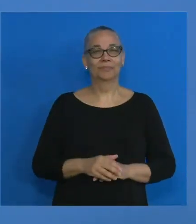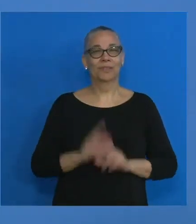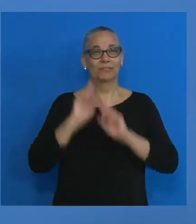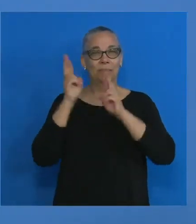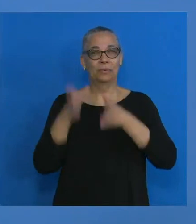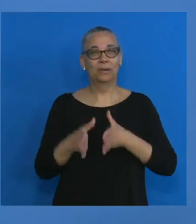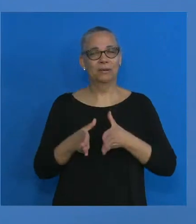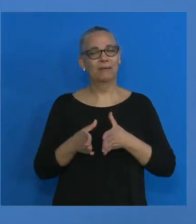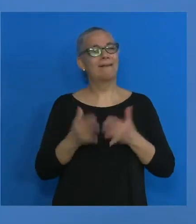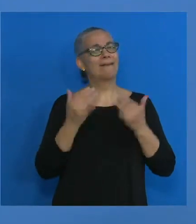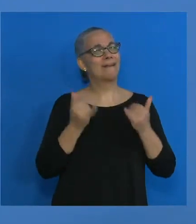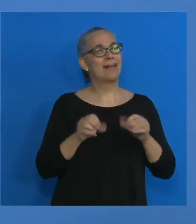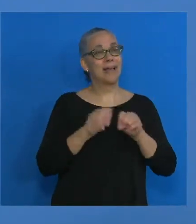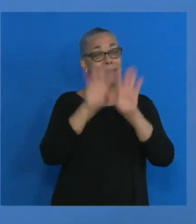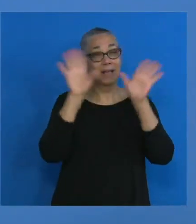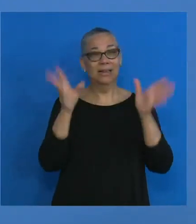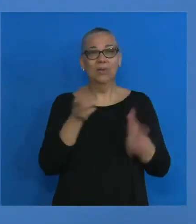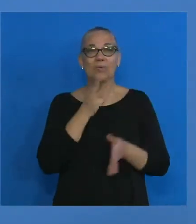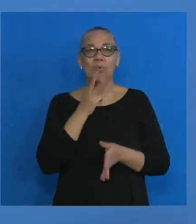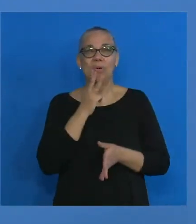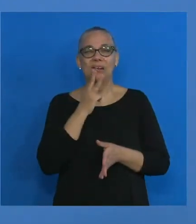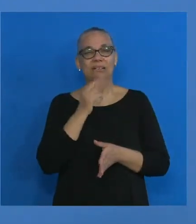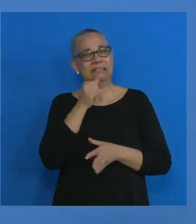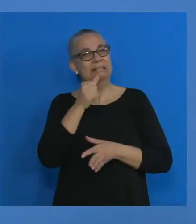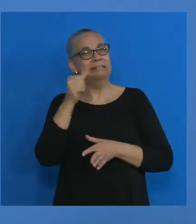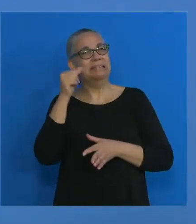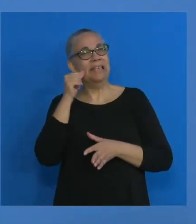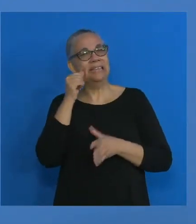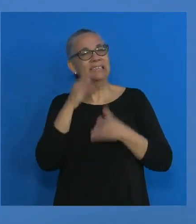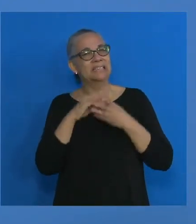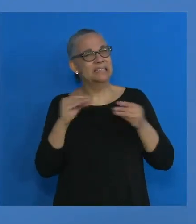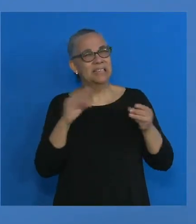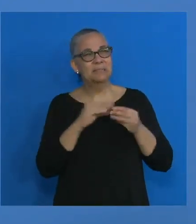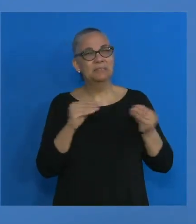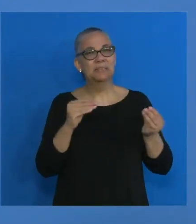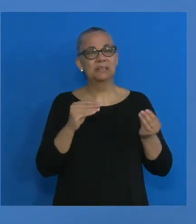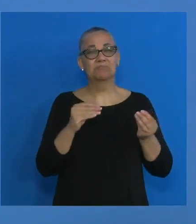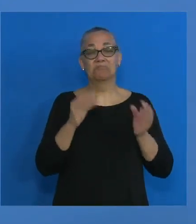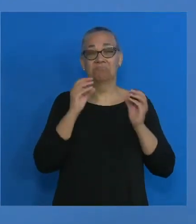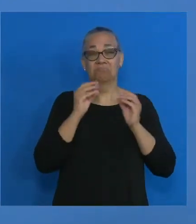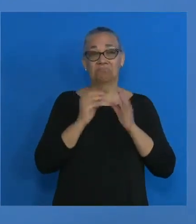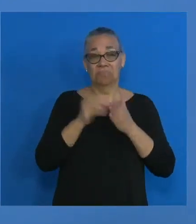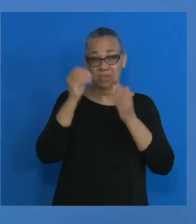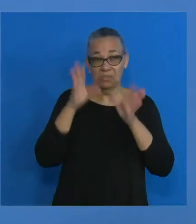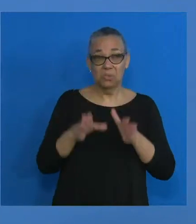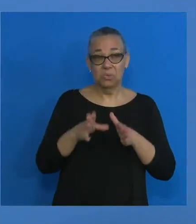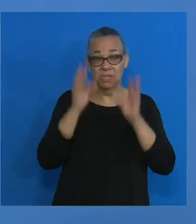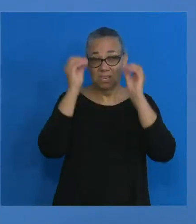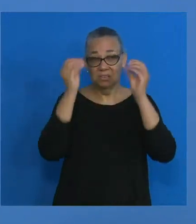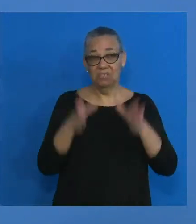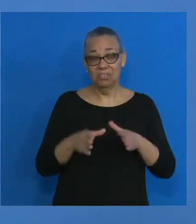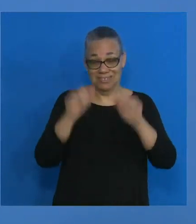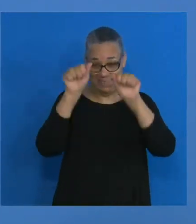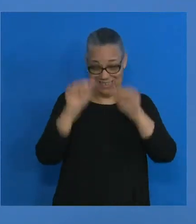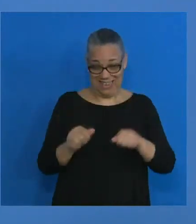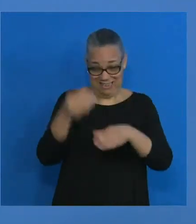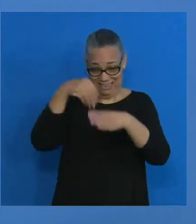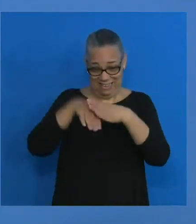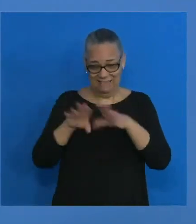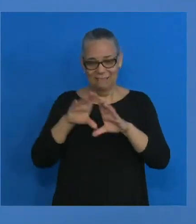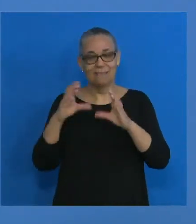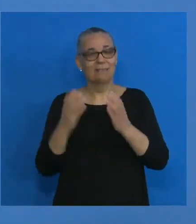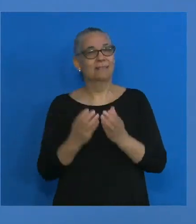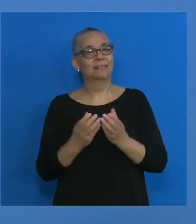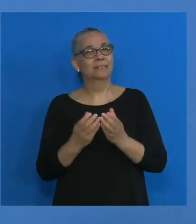of Clearwater, the statement yesterday was that students and teachers can go into class.